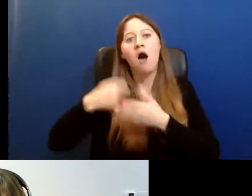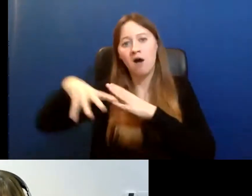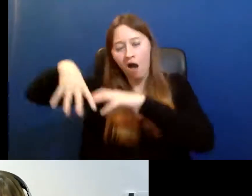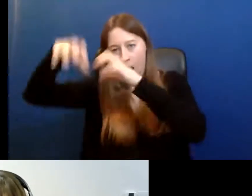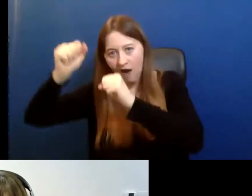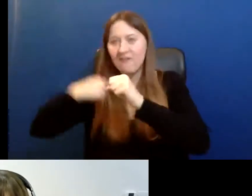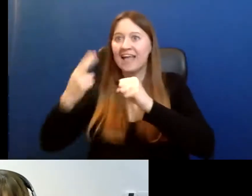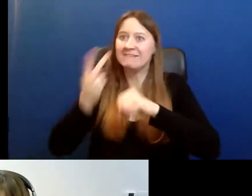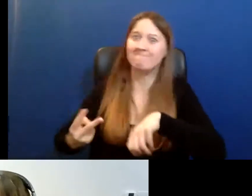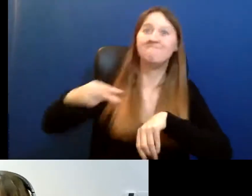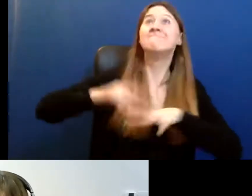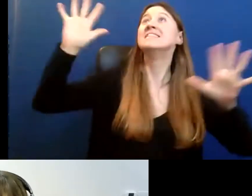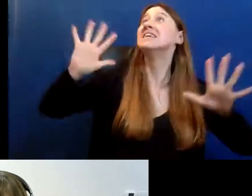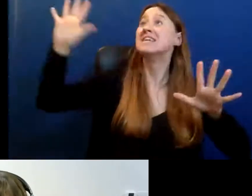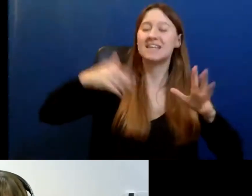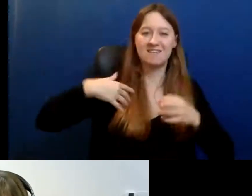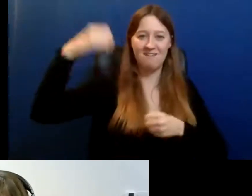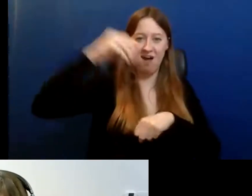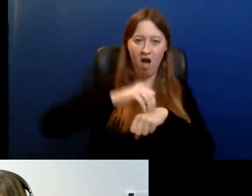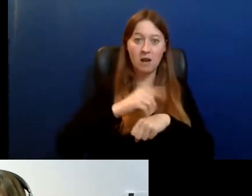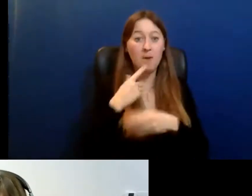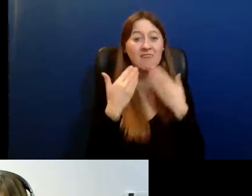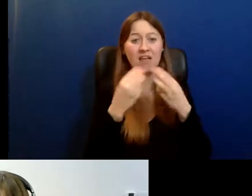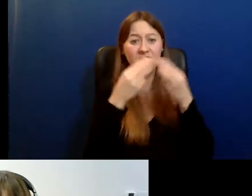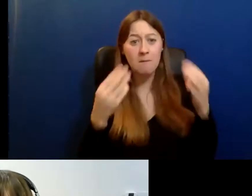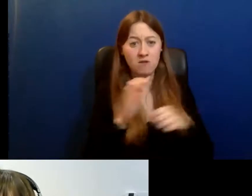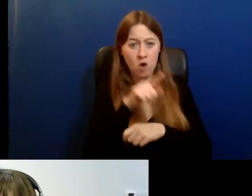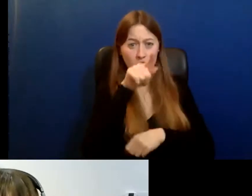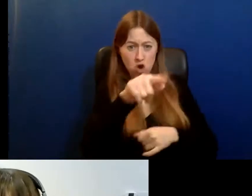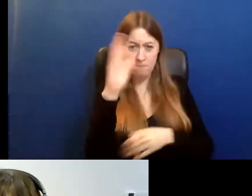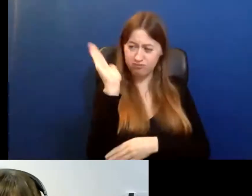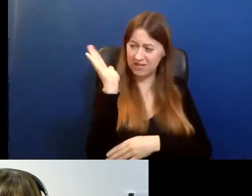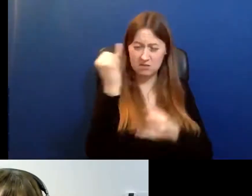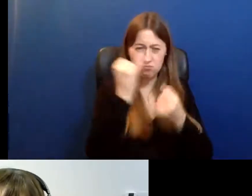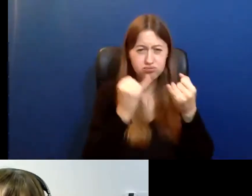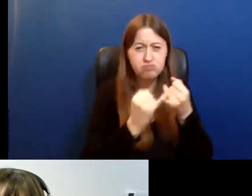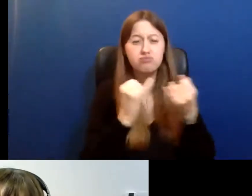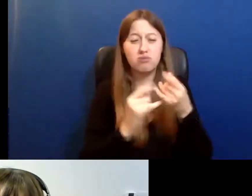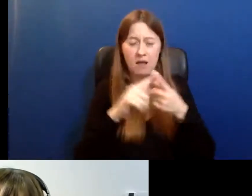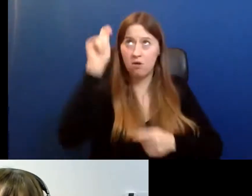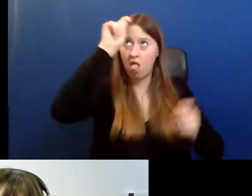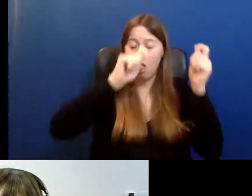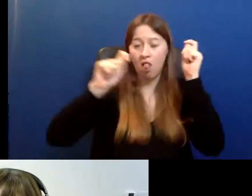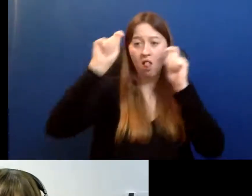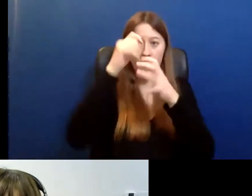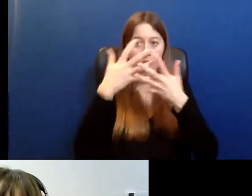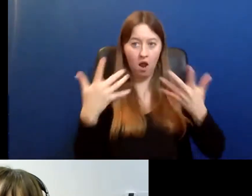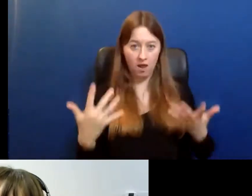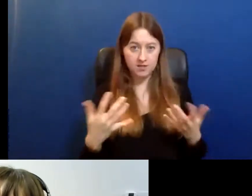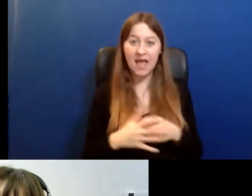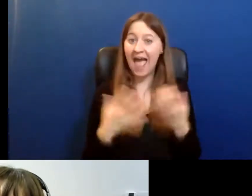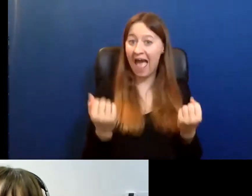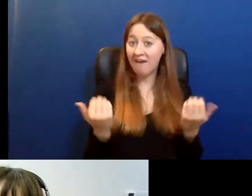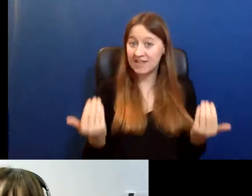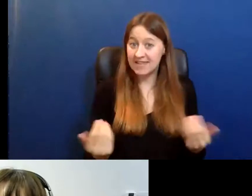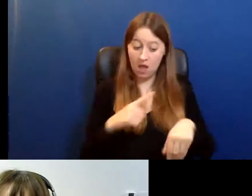that detailed and very thought-provoking presentation. We have time for questions,